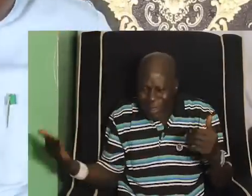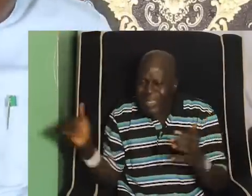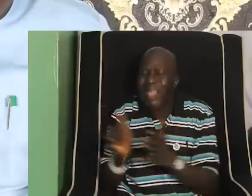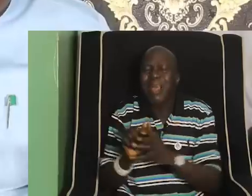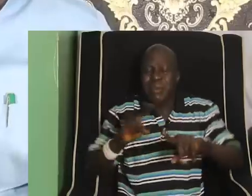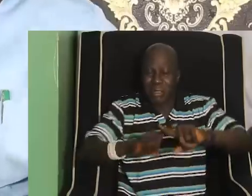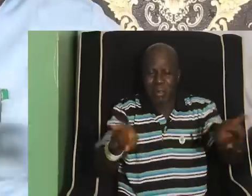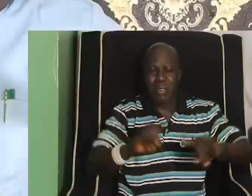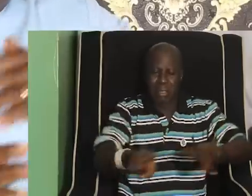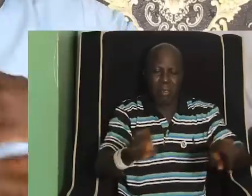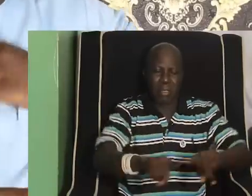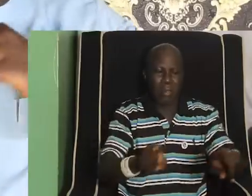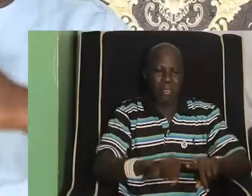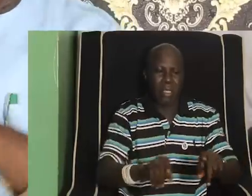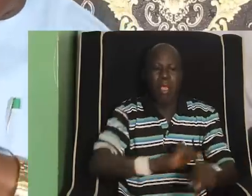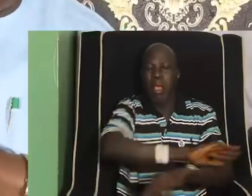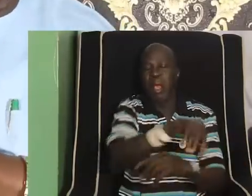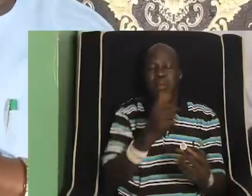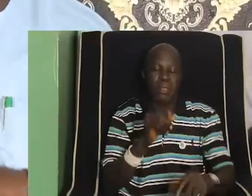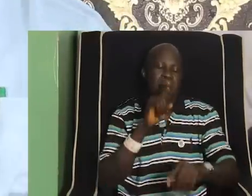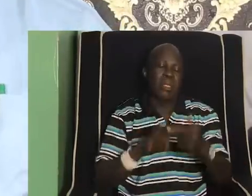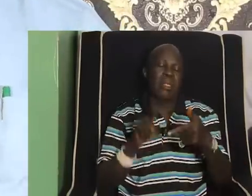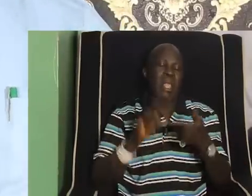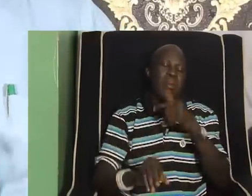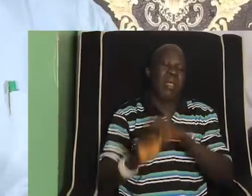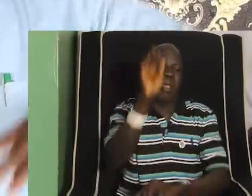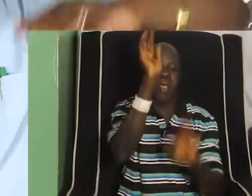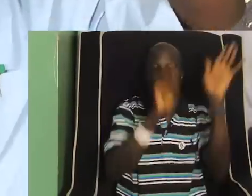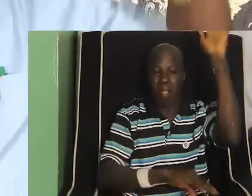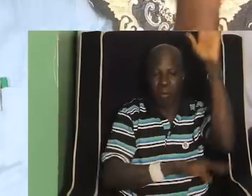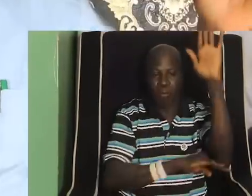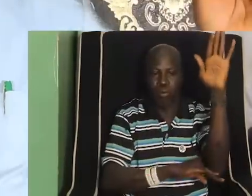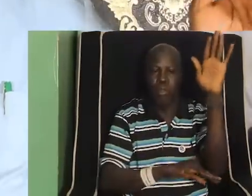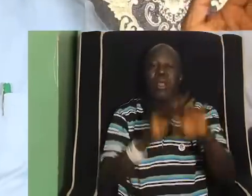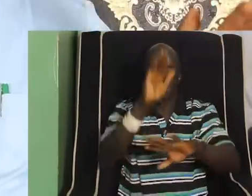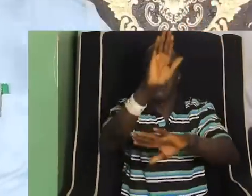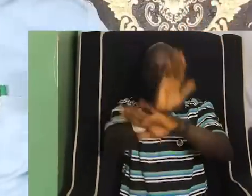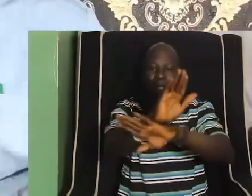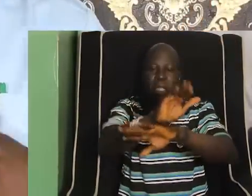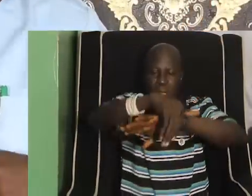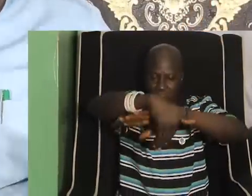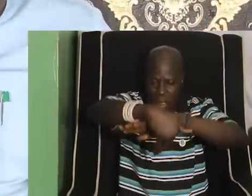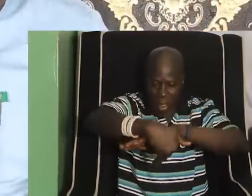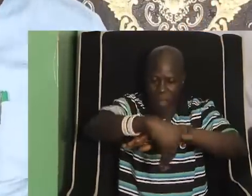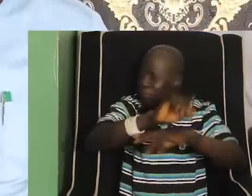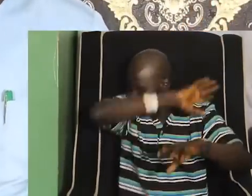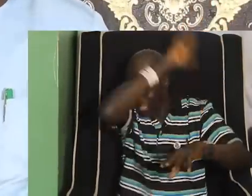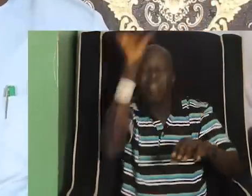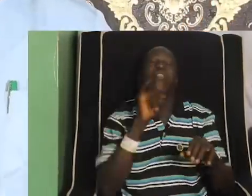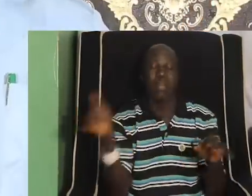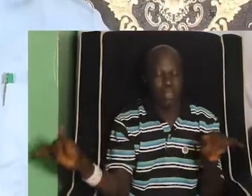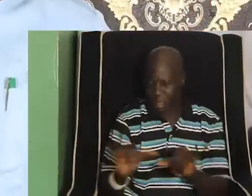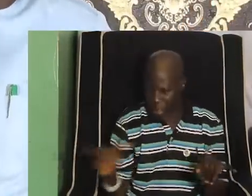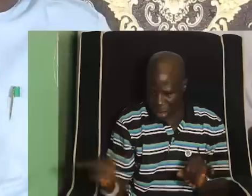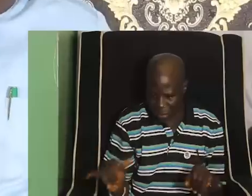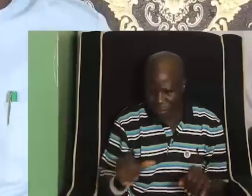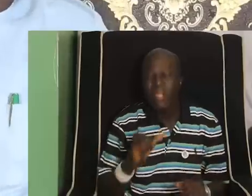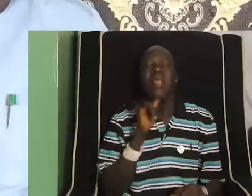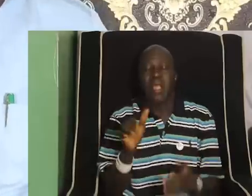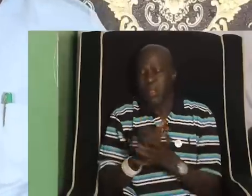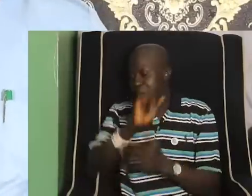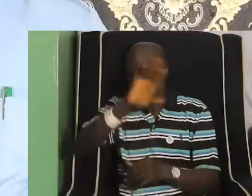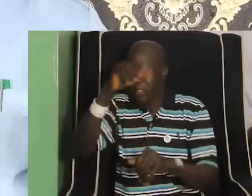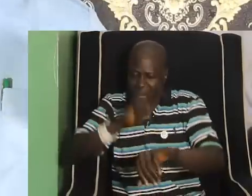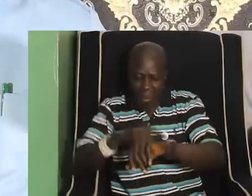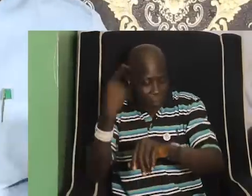sira akoko kan osan afternoon akoko kan oru day and night wo jora they are not the same gbogbo la akoko wa fun there